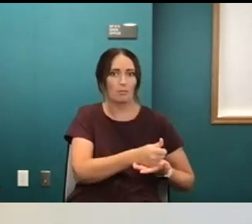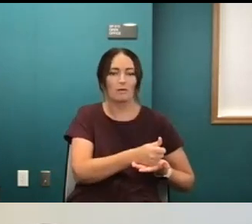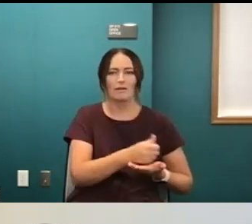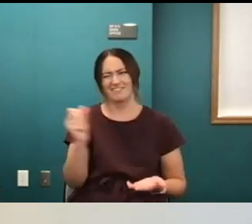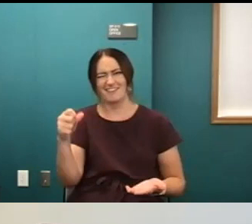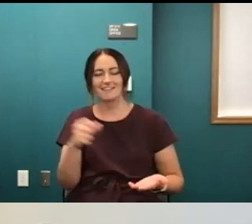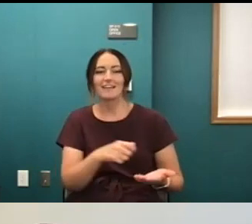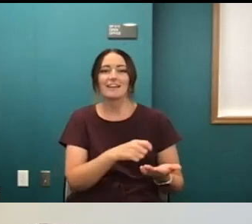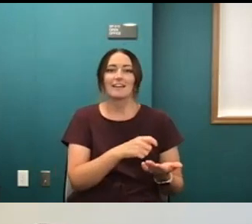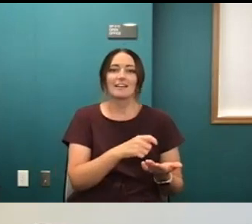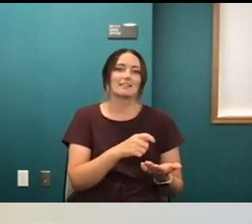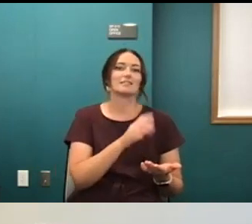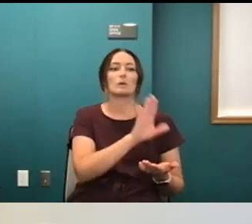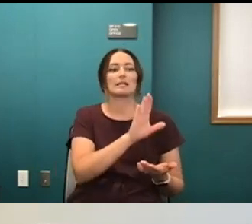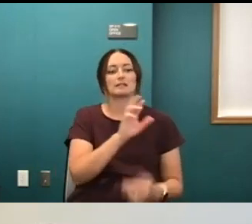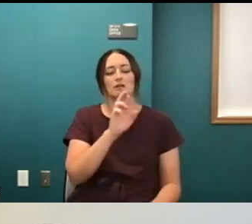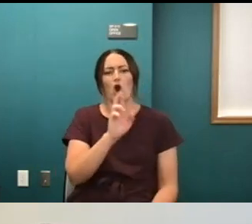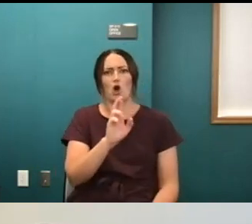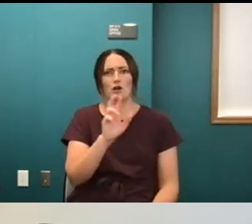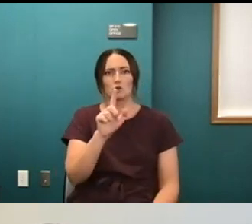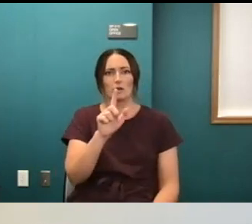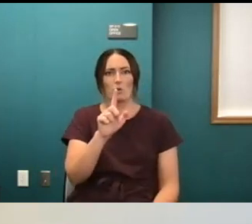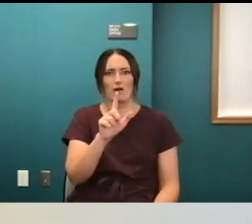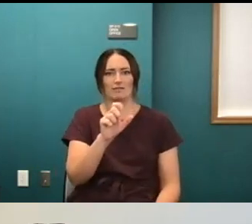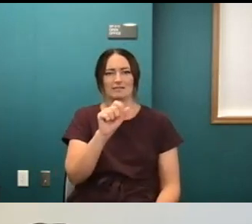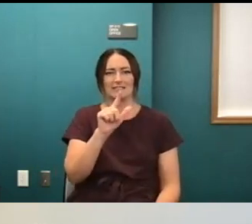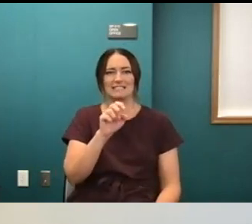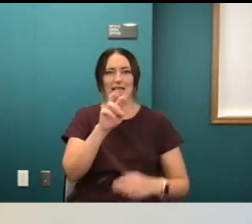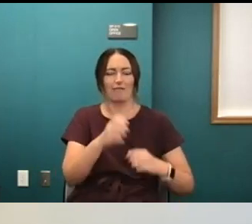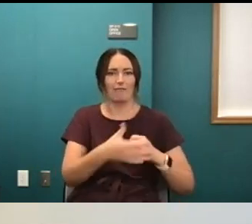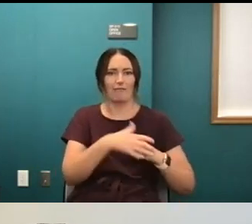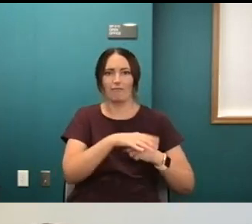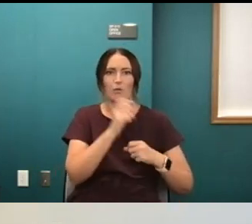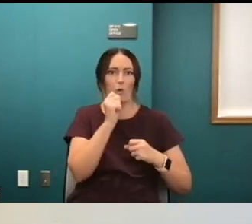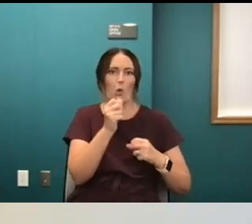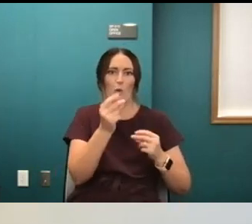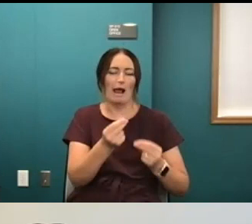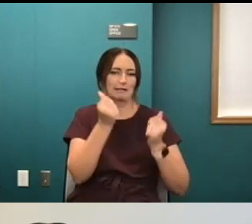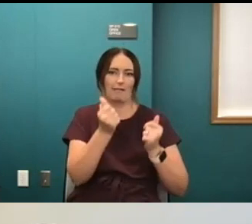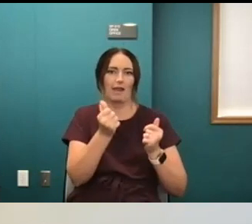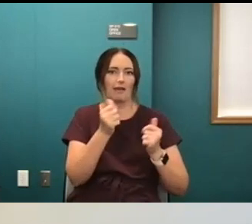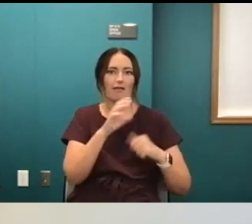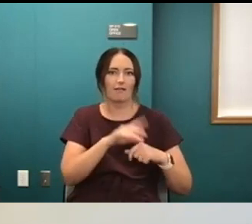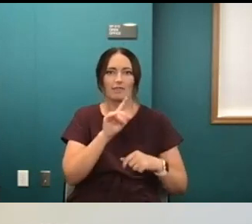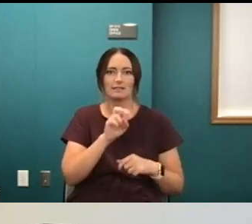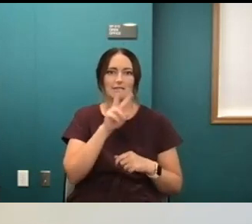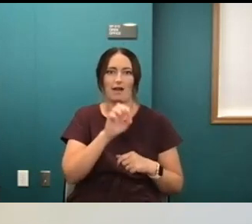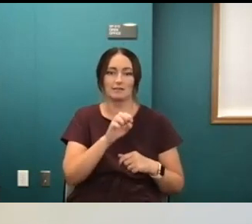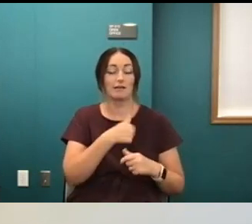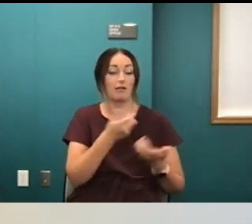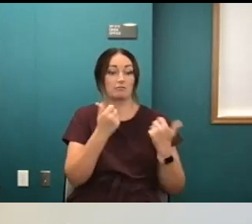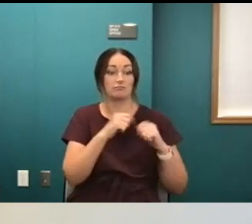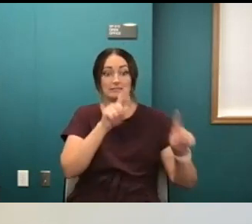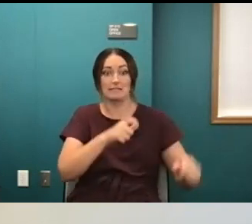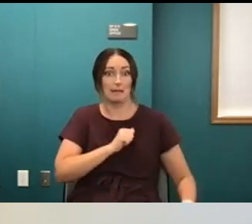his R21 sleeve will not activate on the device, and I tested it on my testers from Phonak,